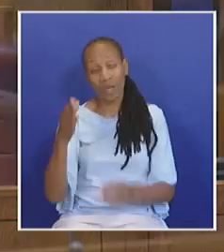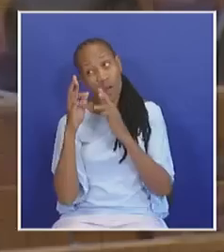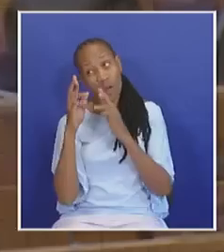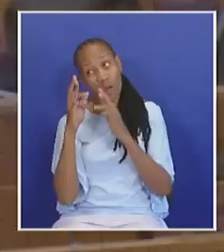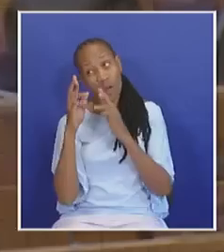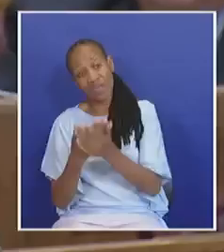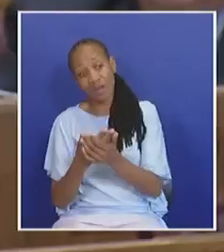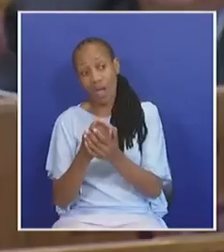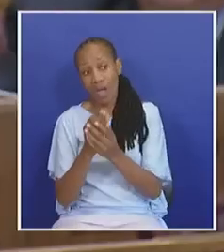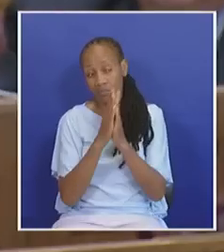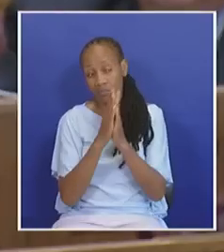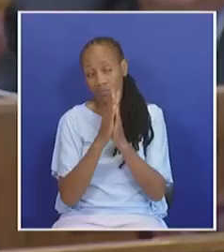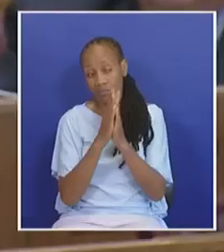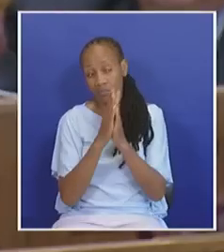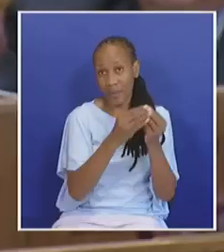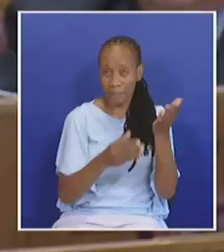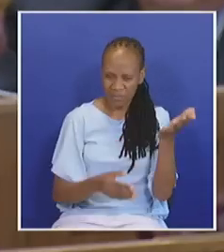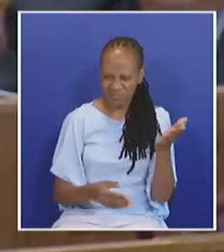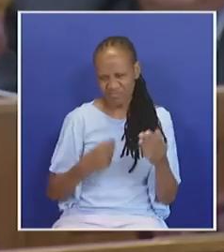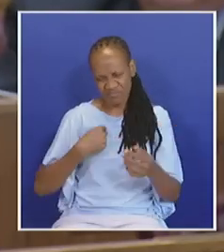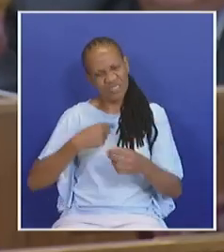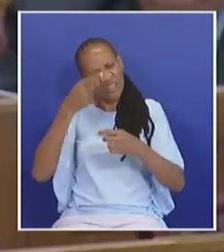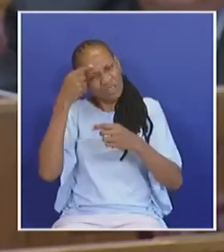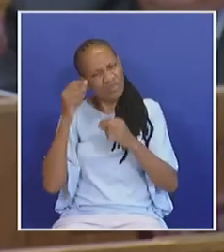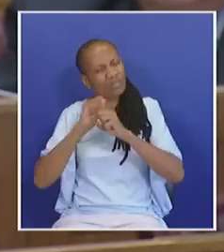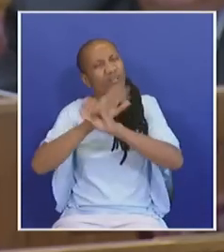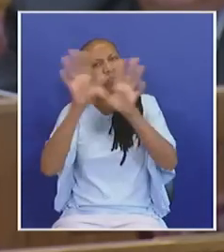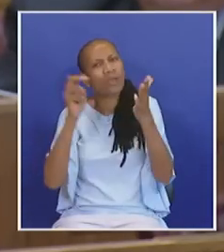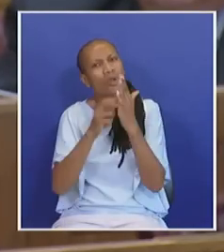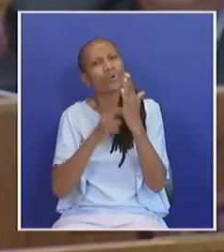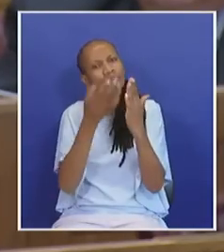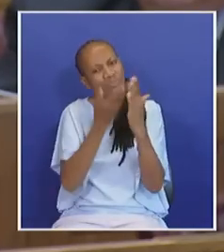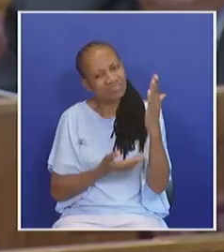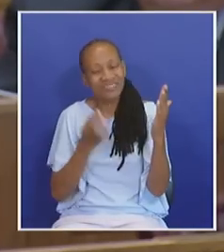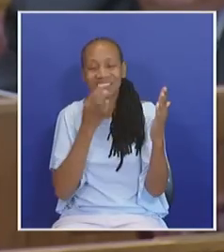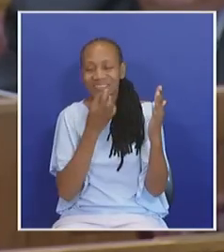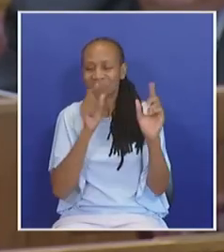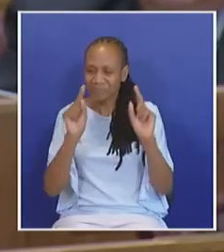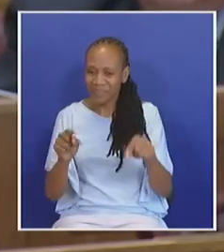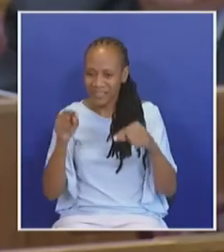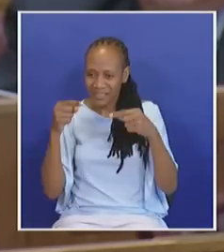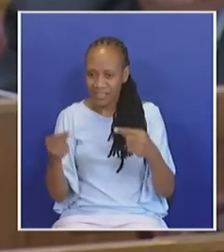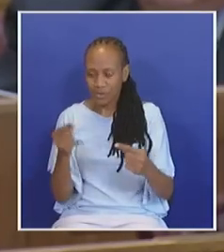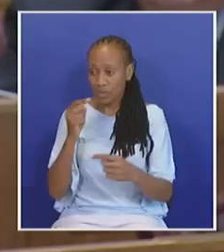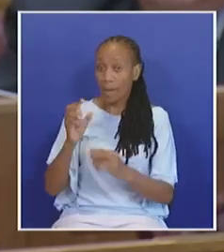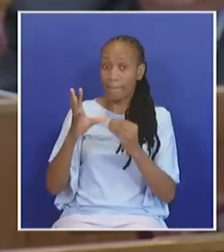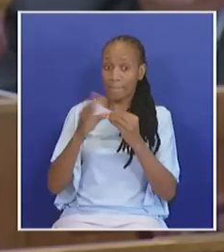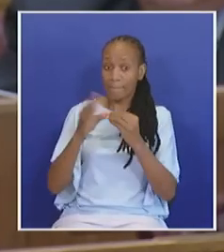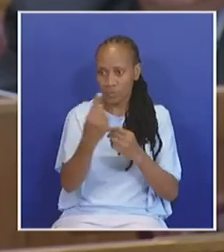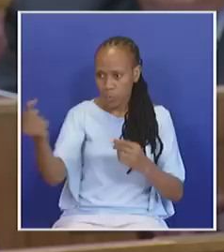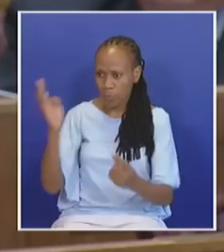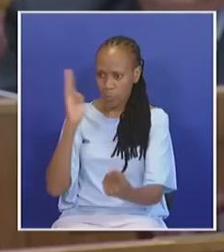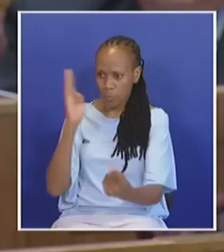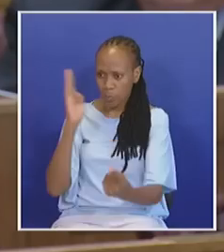Chair, that I thought that the rules is very clear, that we mustn't speak to members directly, but through the